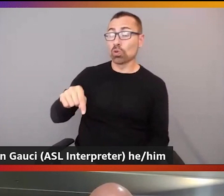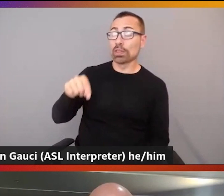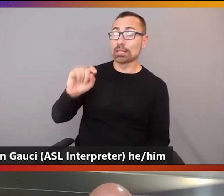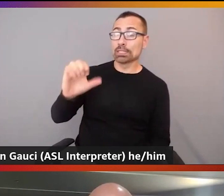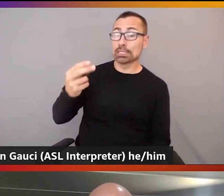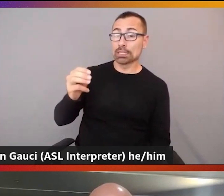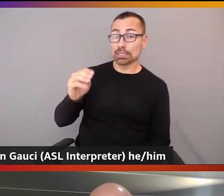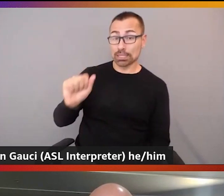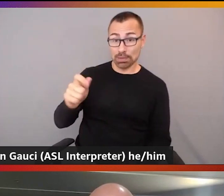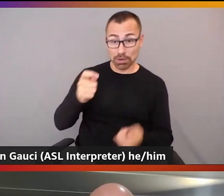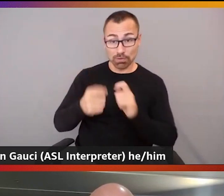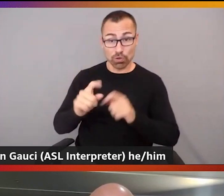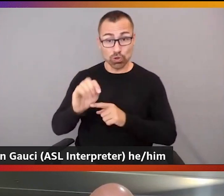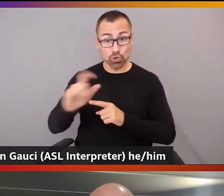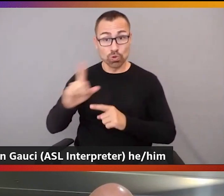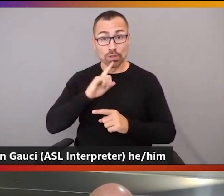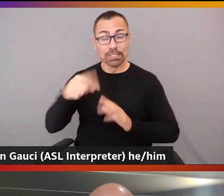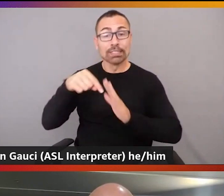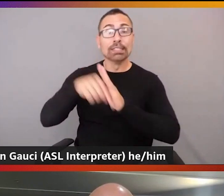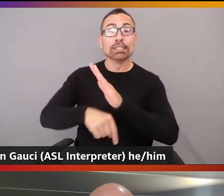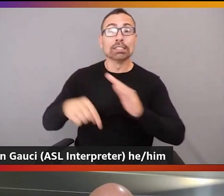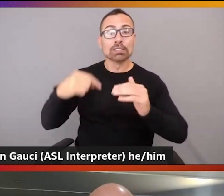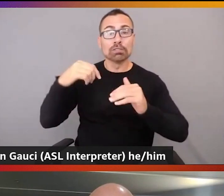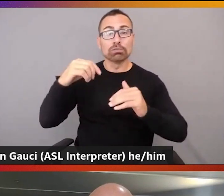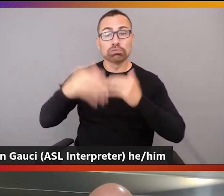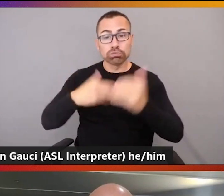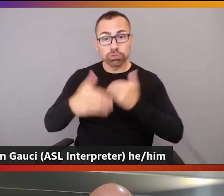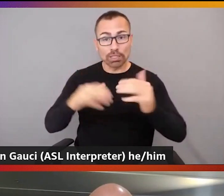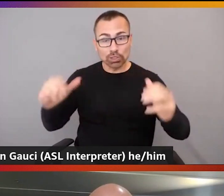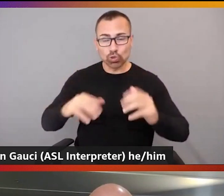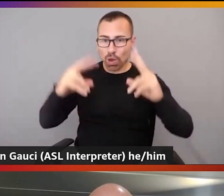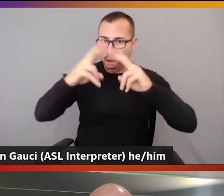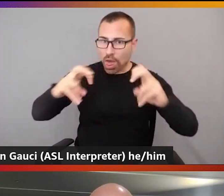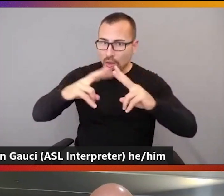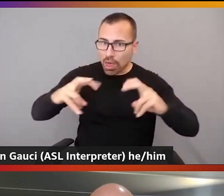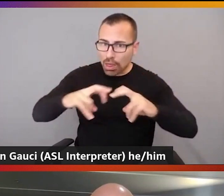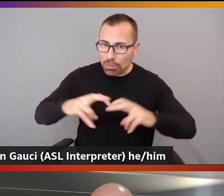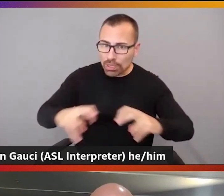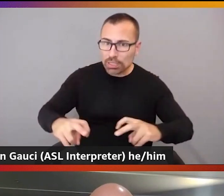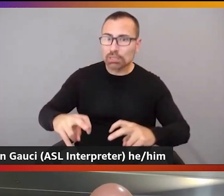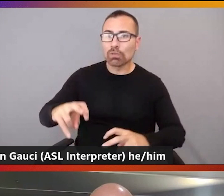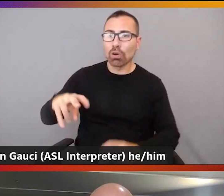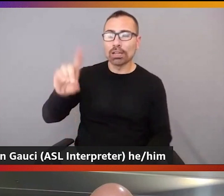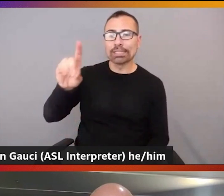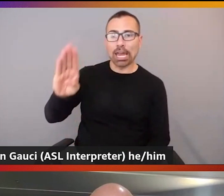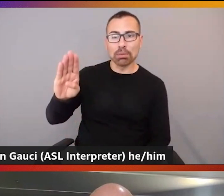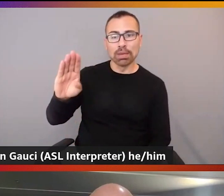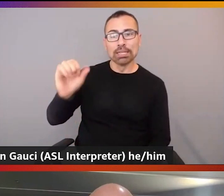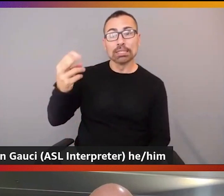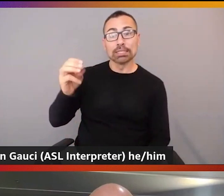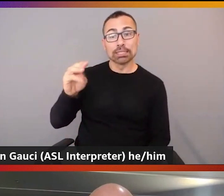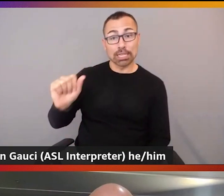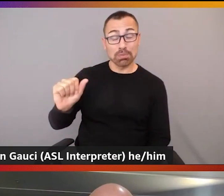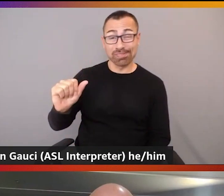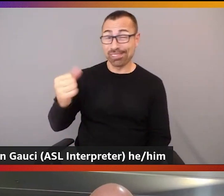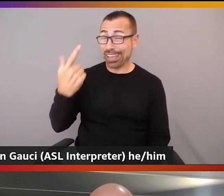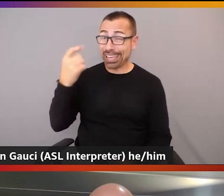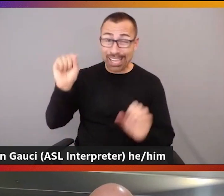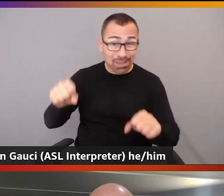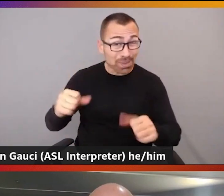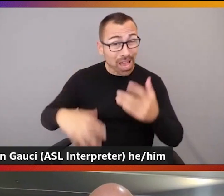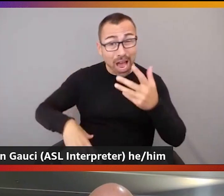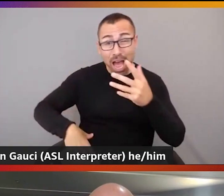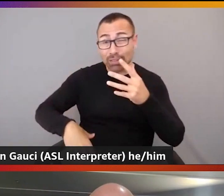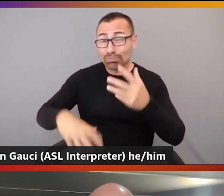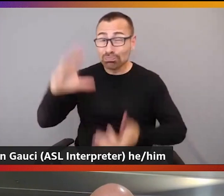of possibly a database schema containing tens of thousands of tables and procedures and what have you. And it could be that you would need a